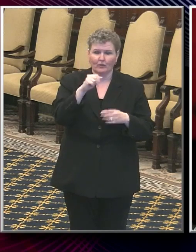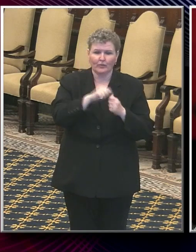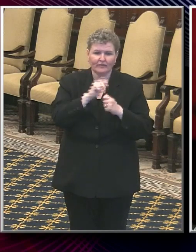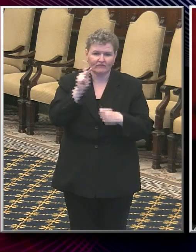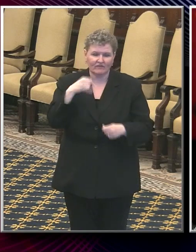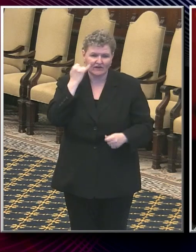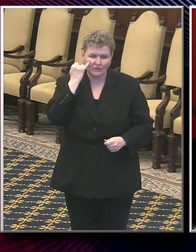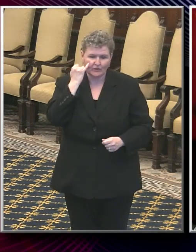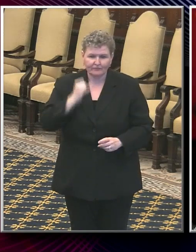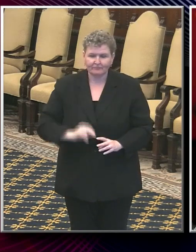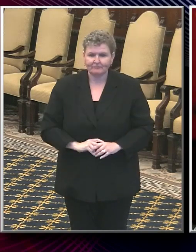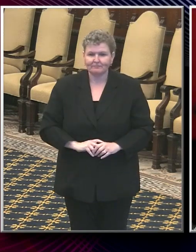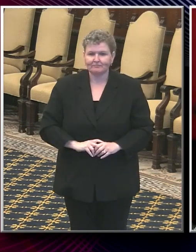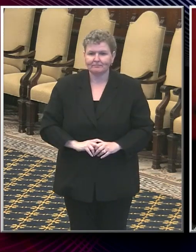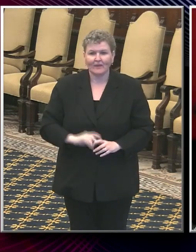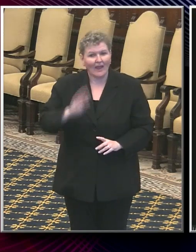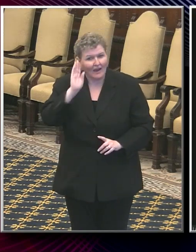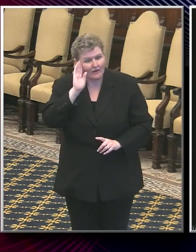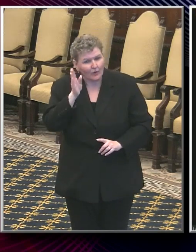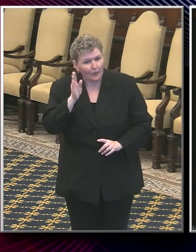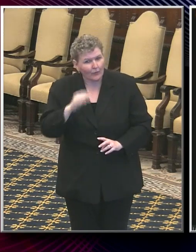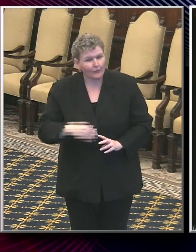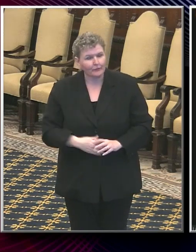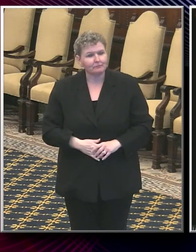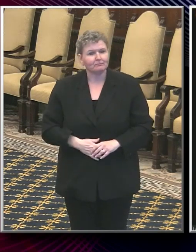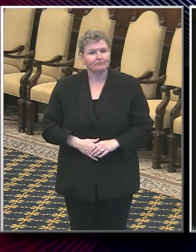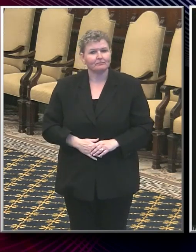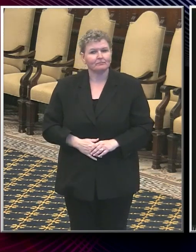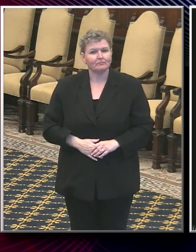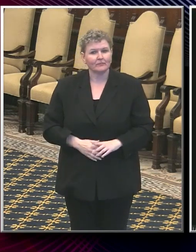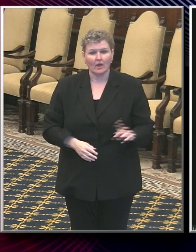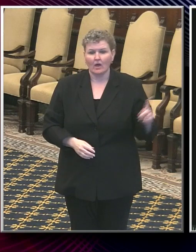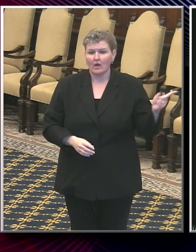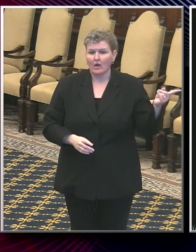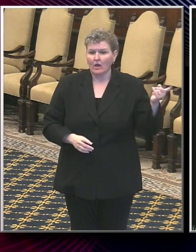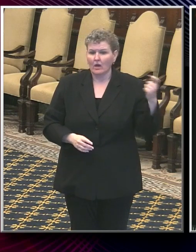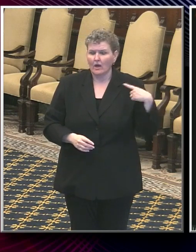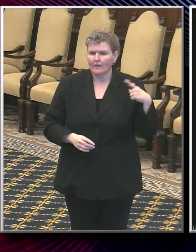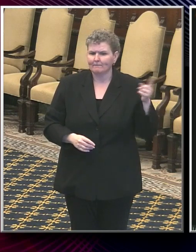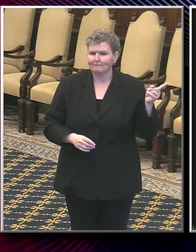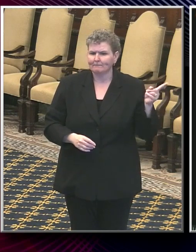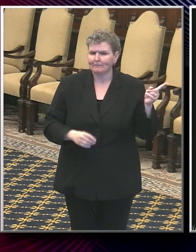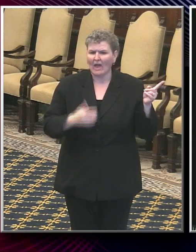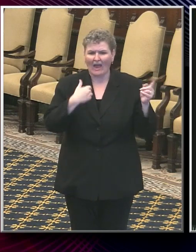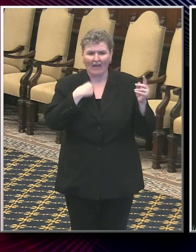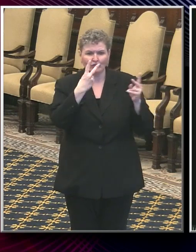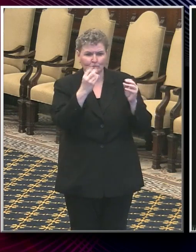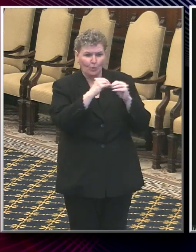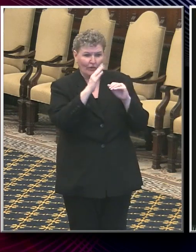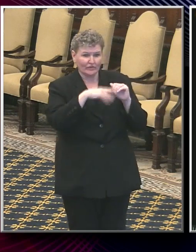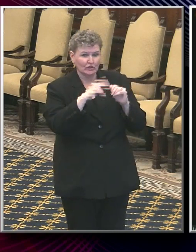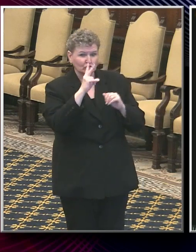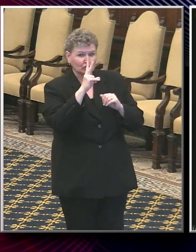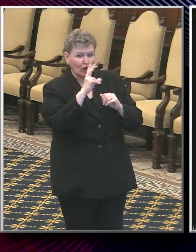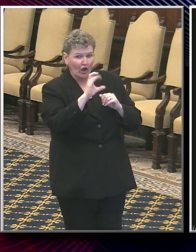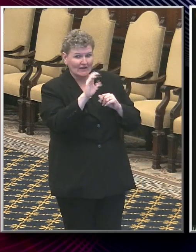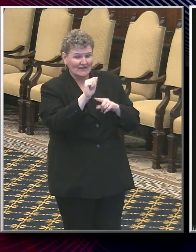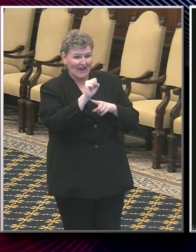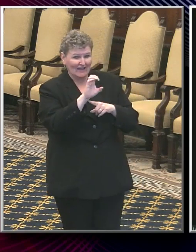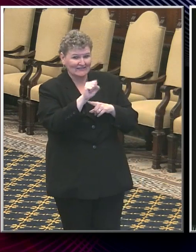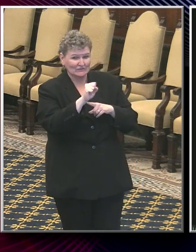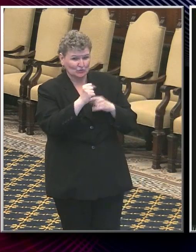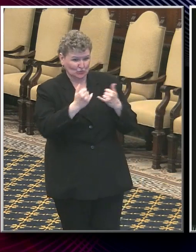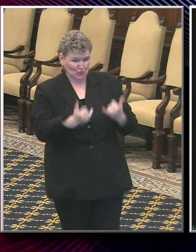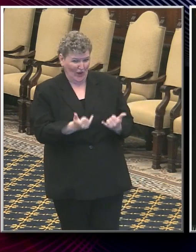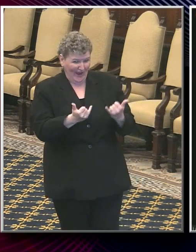Hi. Given the fact that we had more than 200 cases reported today, a question